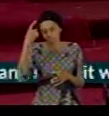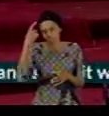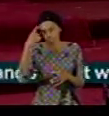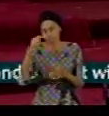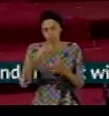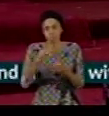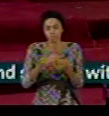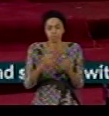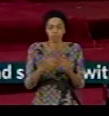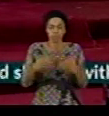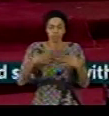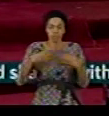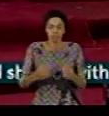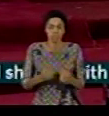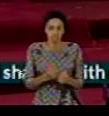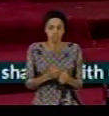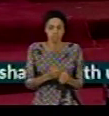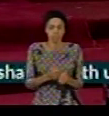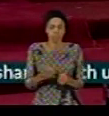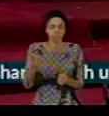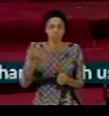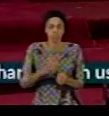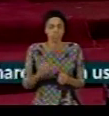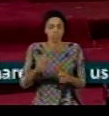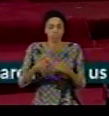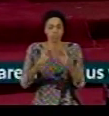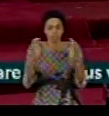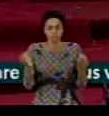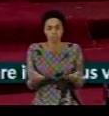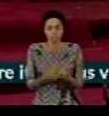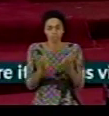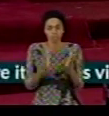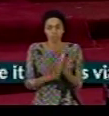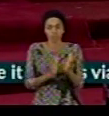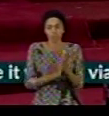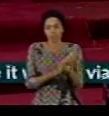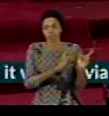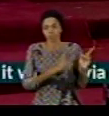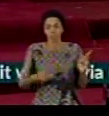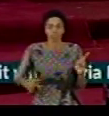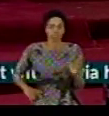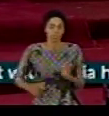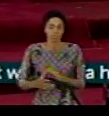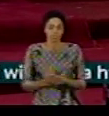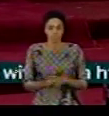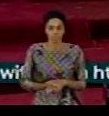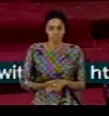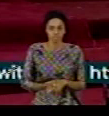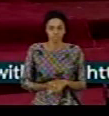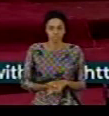of gck praise the Lord let's let's place